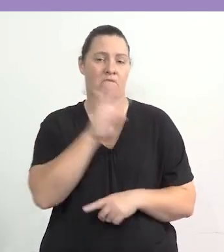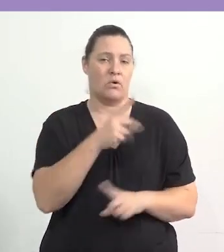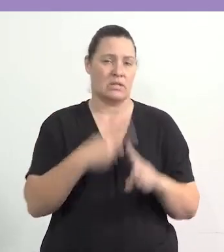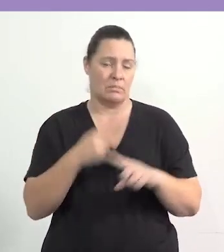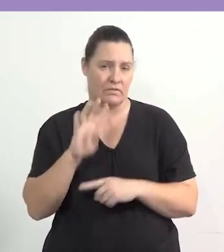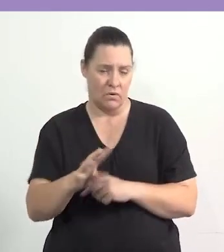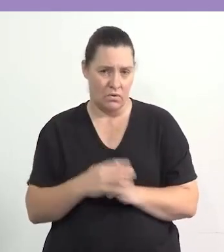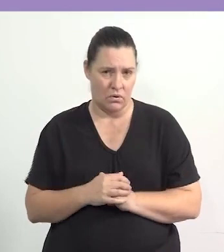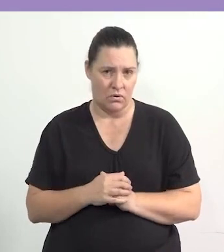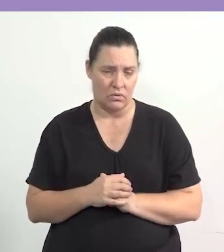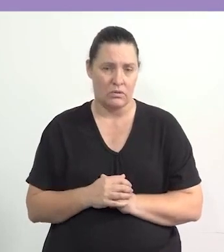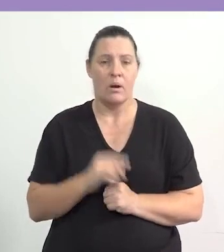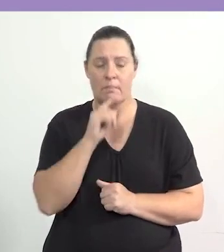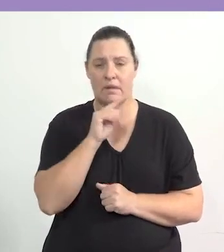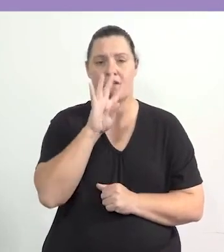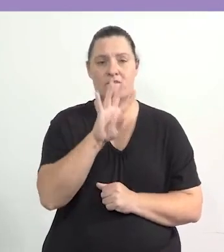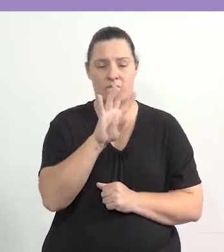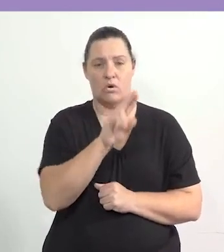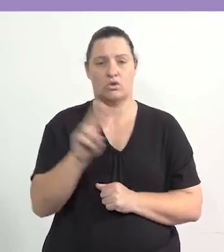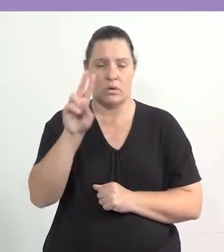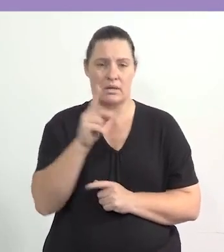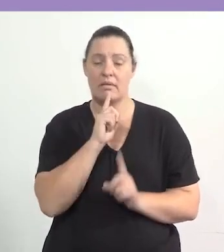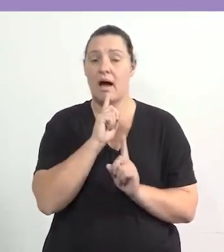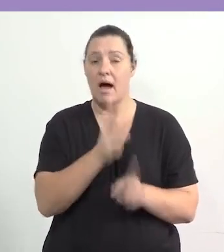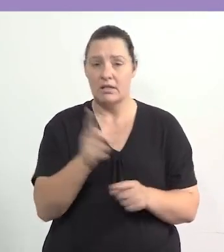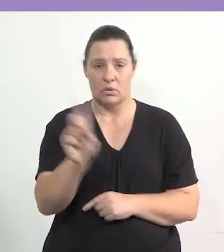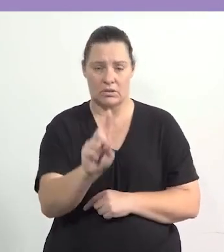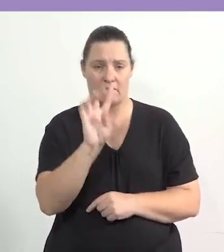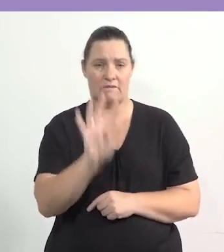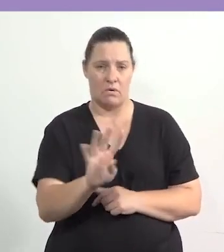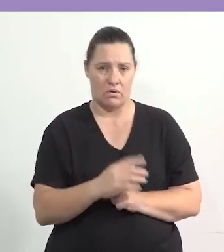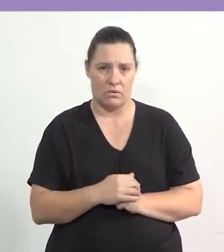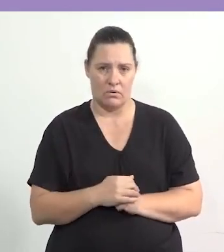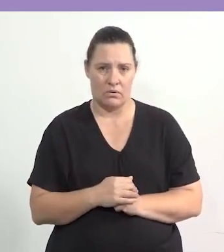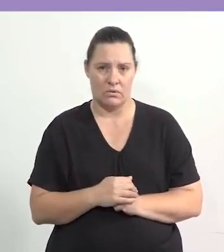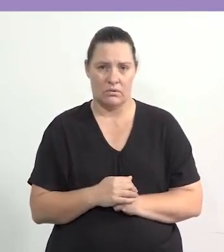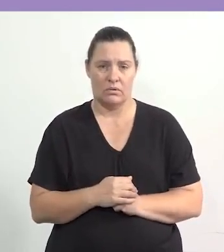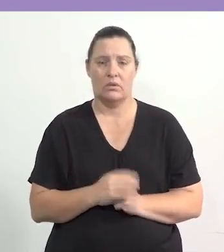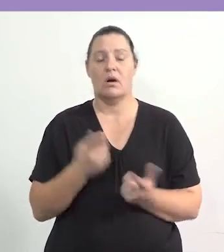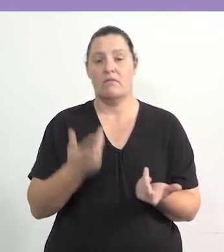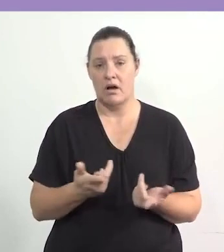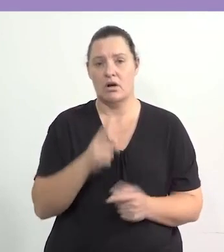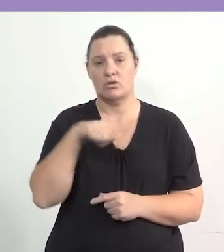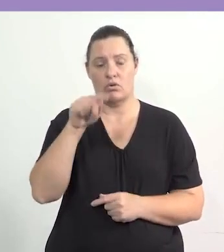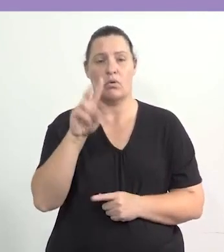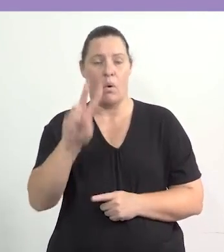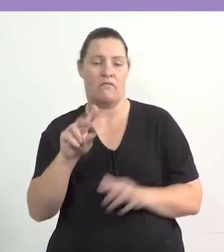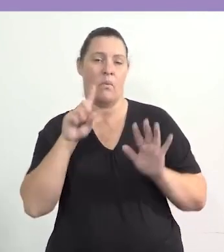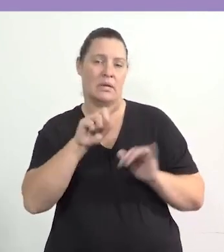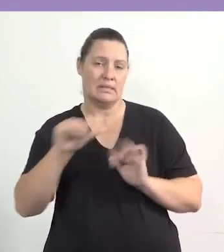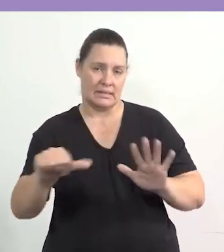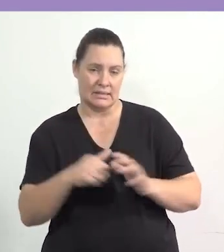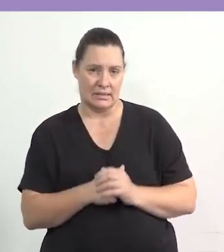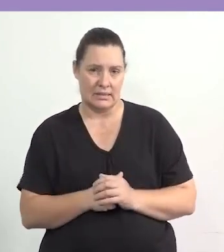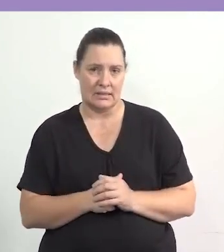4 times 4, which is 4 squared, and the answer there will be 4. So 4 is the square root of